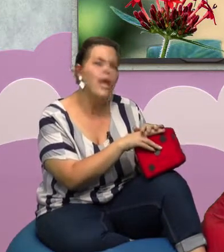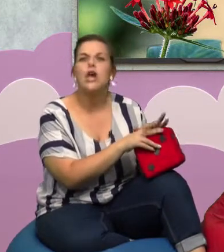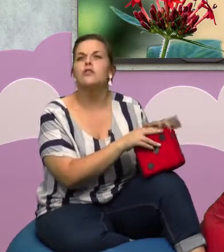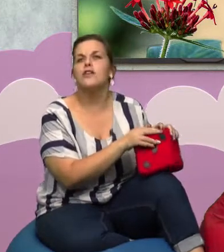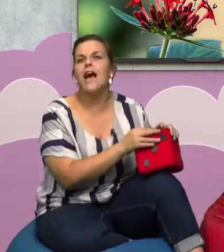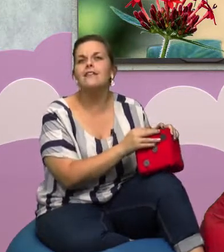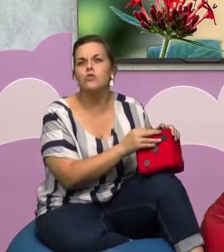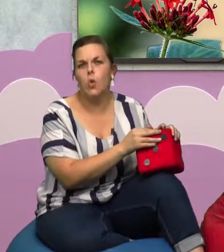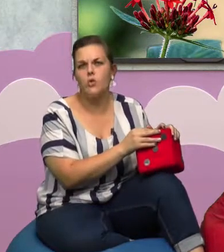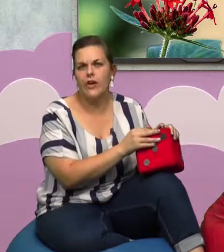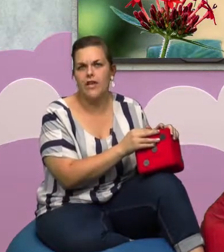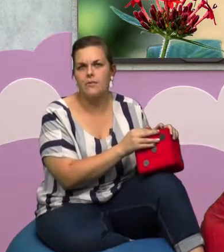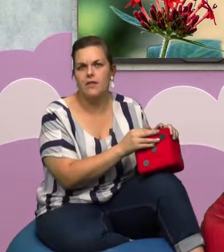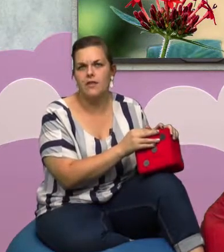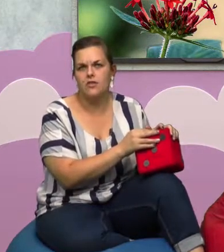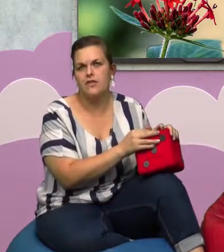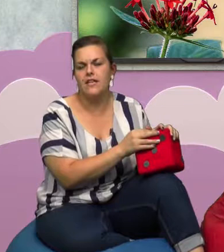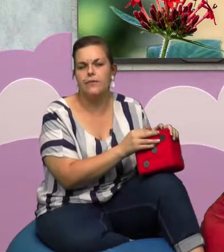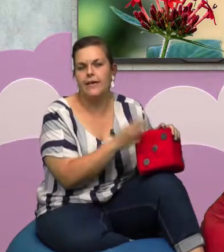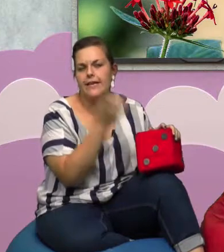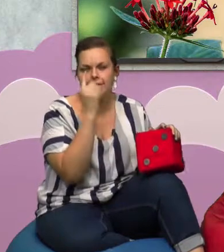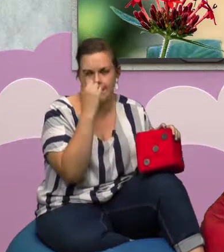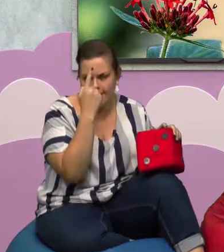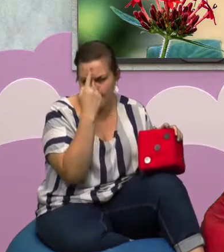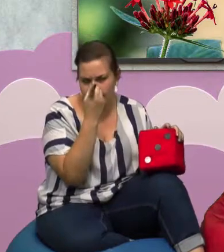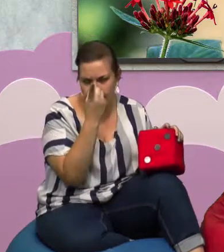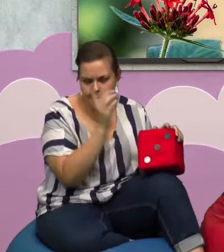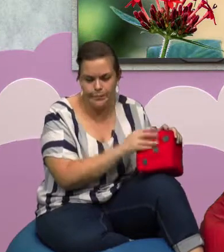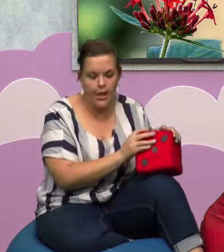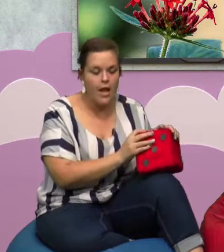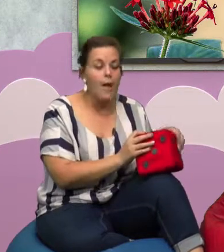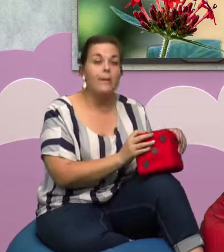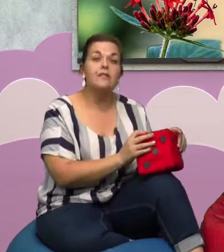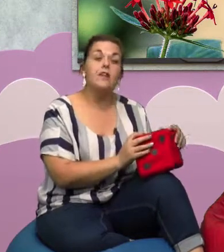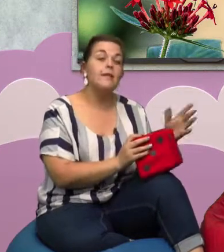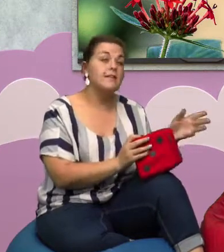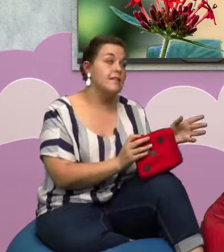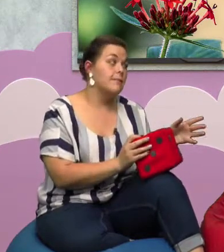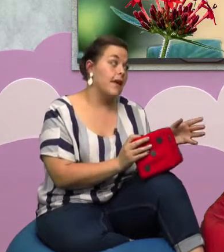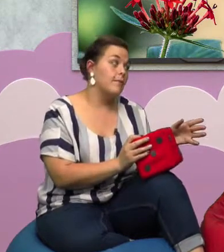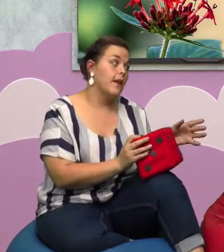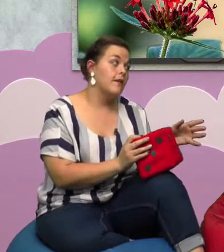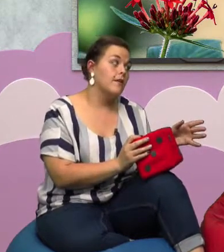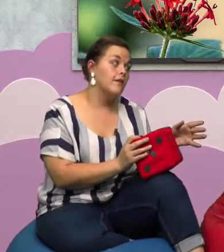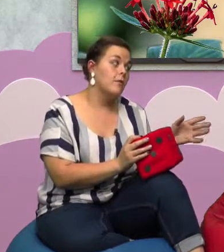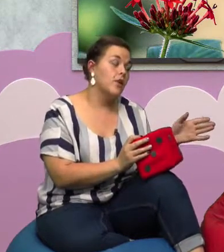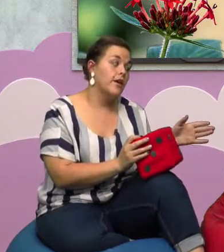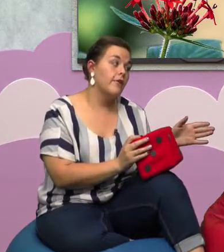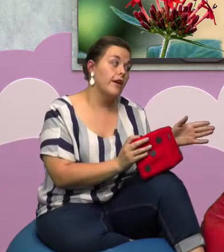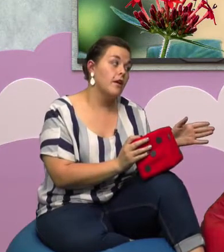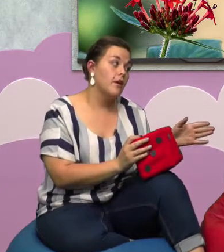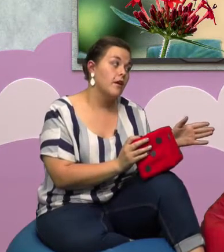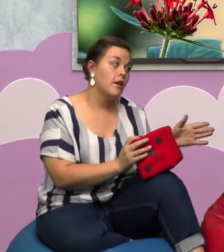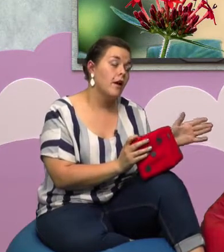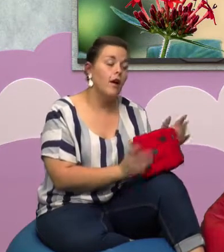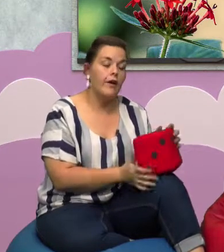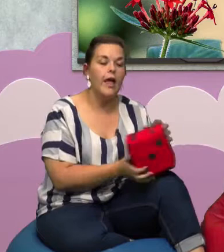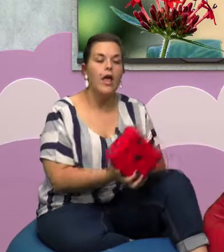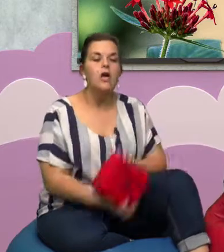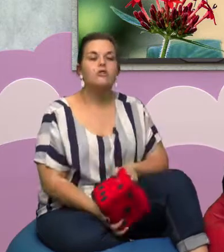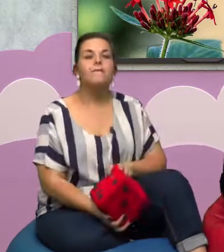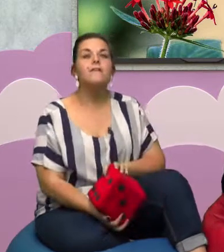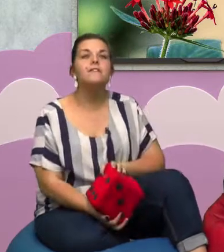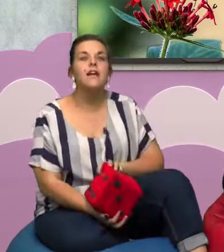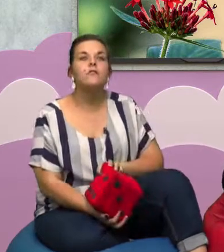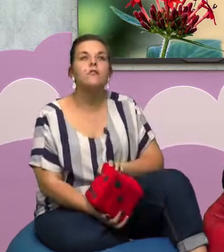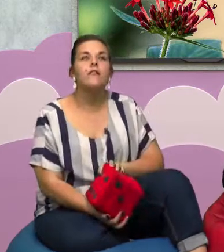peasy. So you guys need to also guess with us to see if we're guessing the same things. But it's going to be a team game, ne? Yeah. Tamona, are you ready? Yep. Okay.